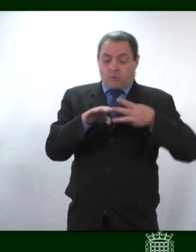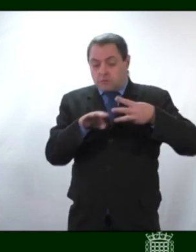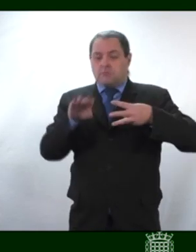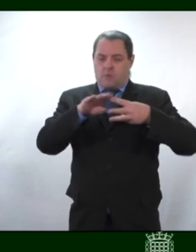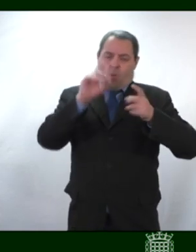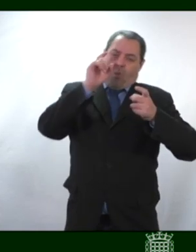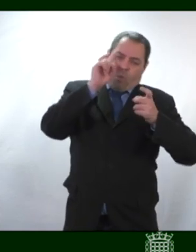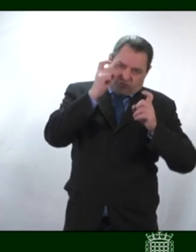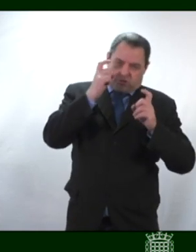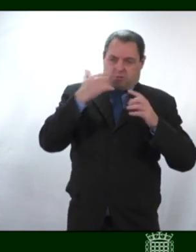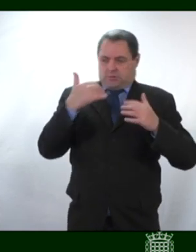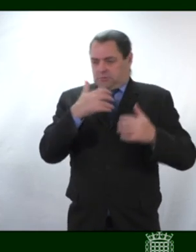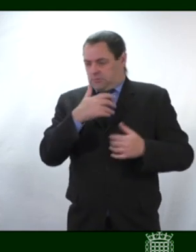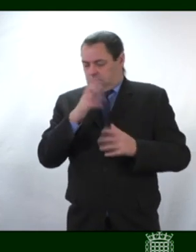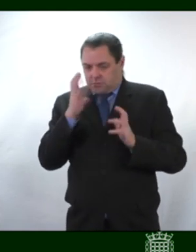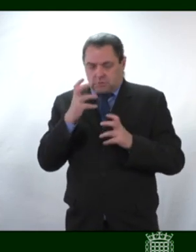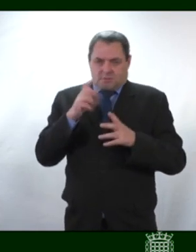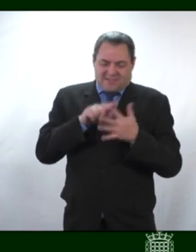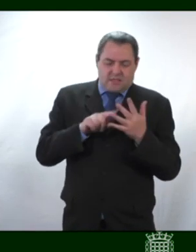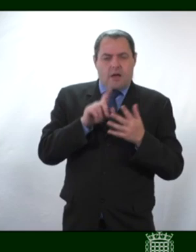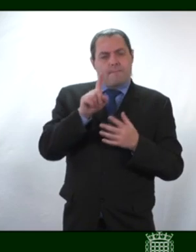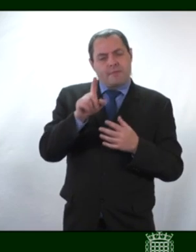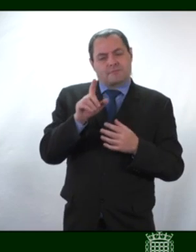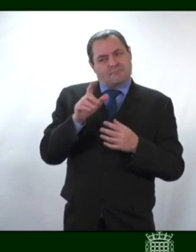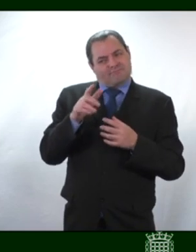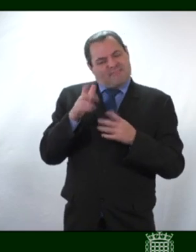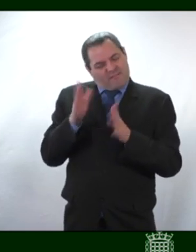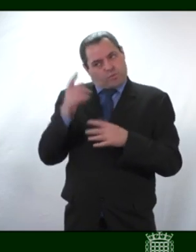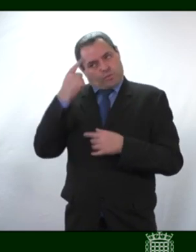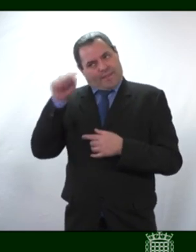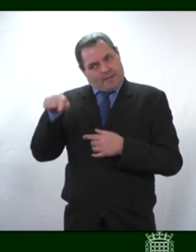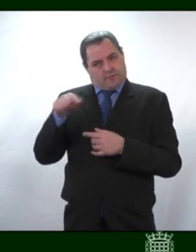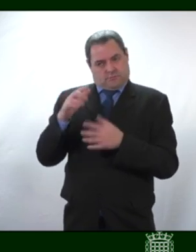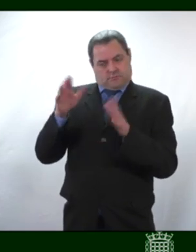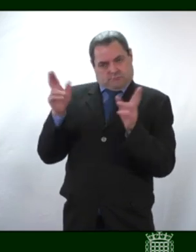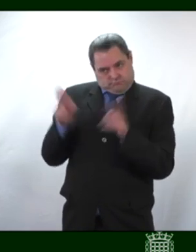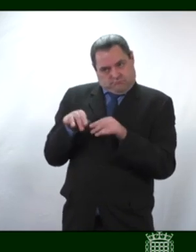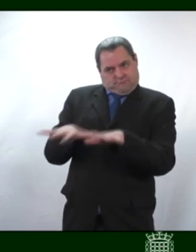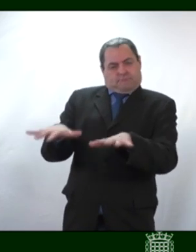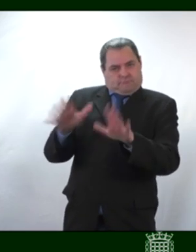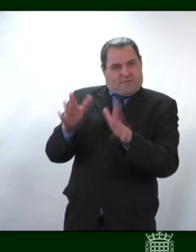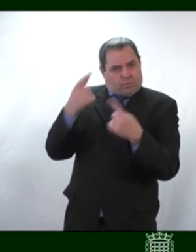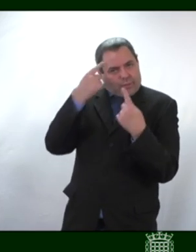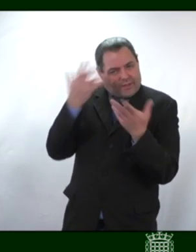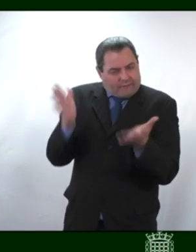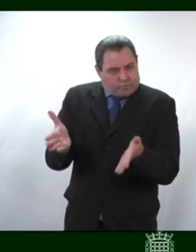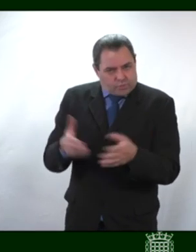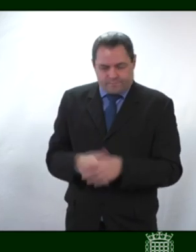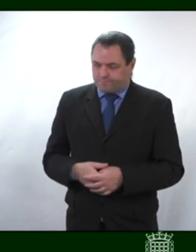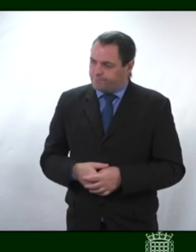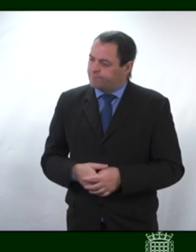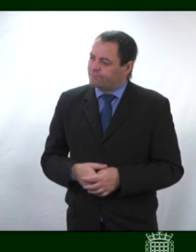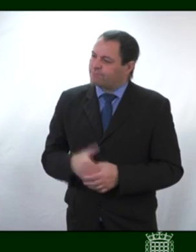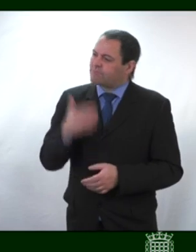that do and do flow from the measures that we sometimes have to take. McFadden.